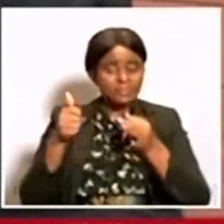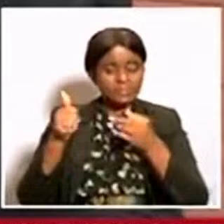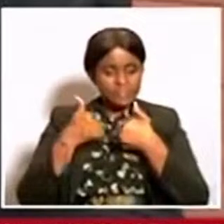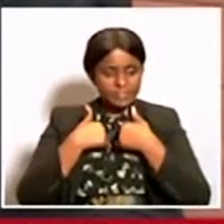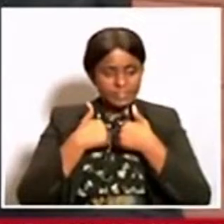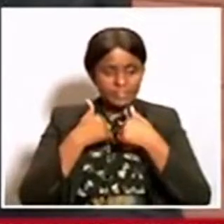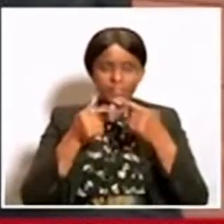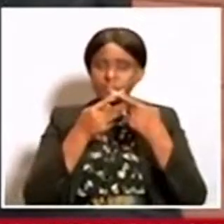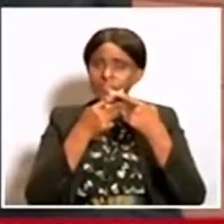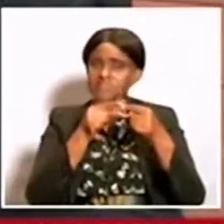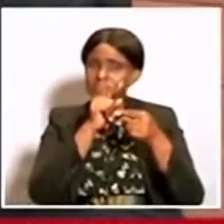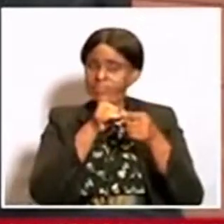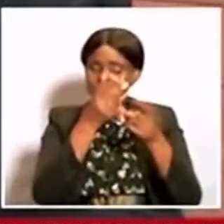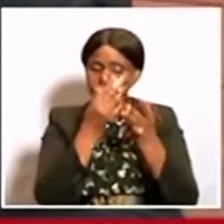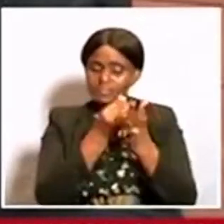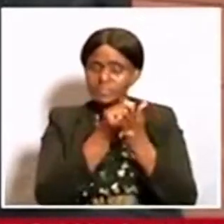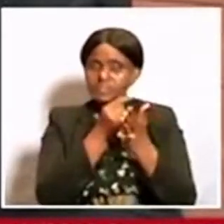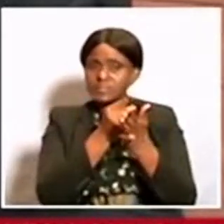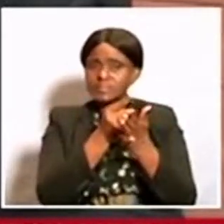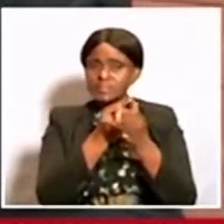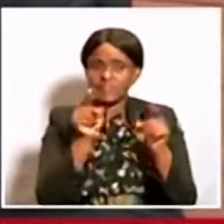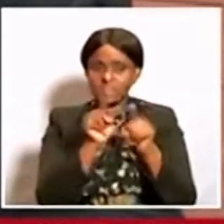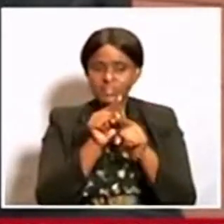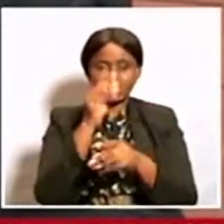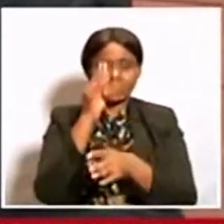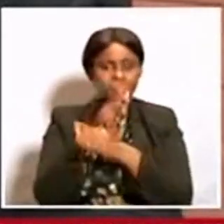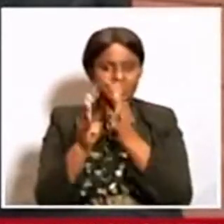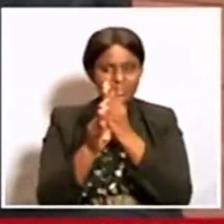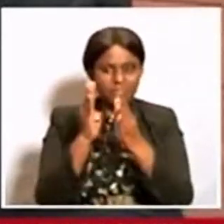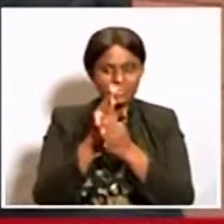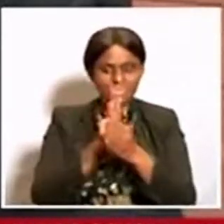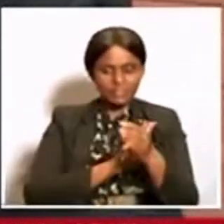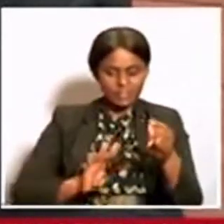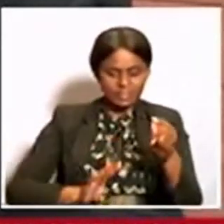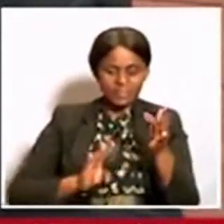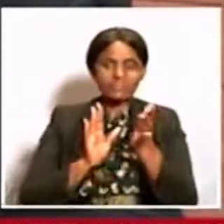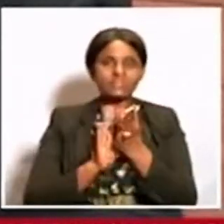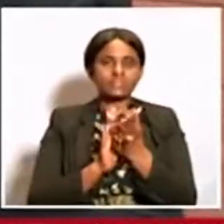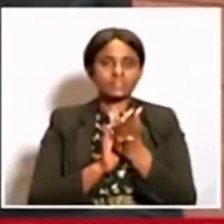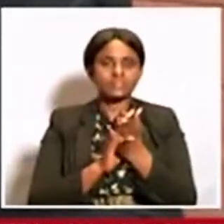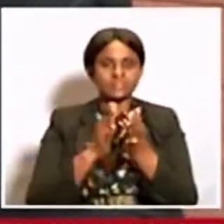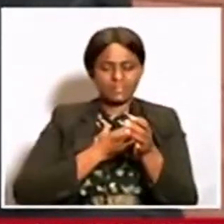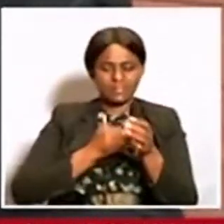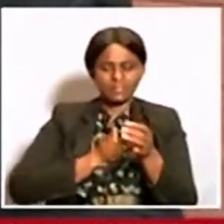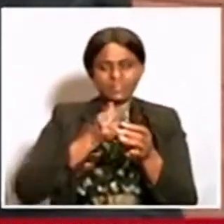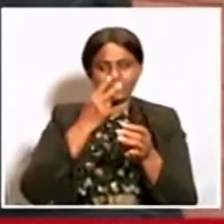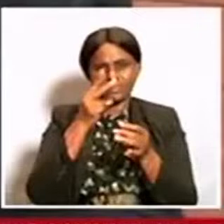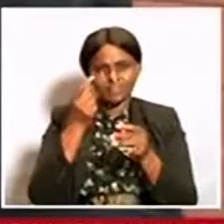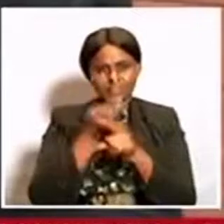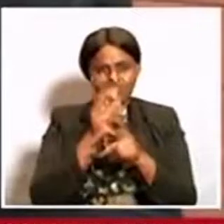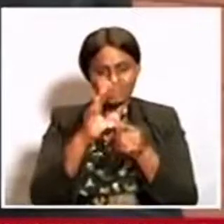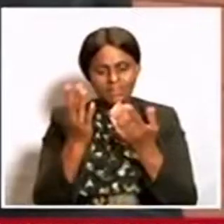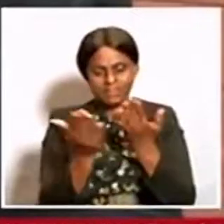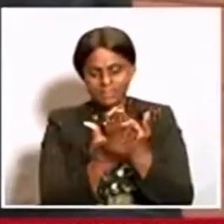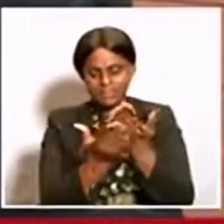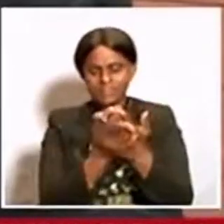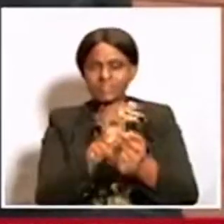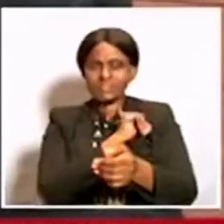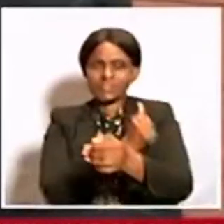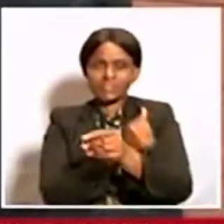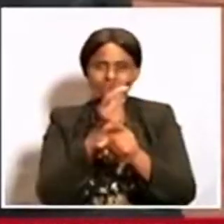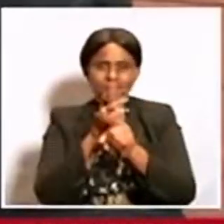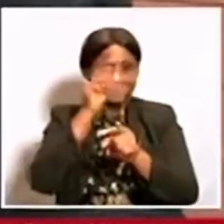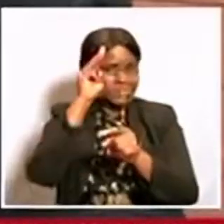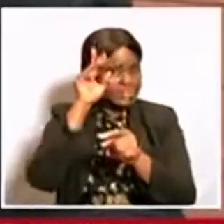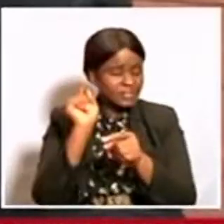varied these funds to build boarding facilities. I note from your appendix, the authority from the